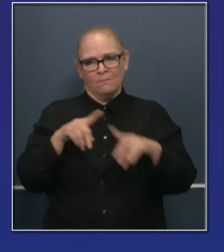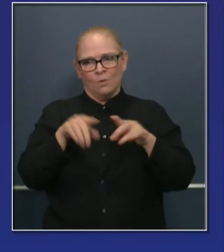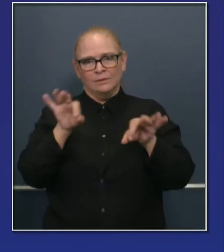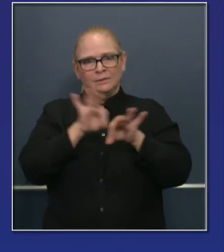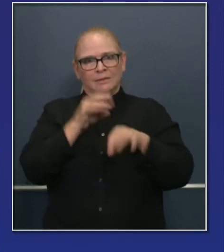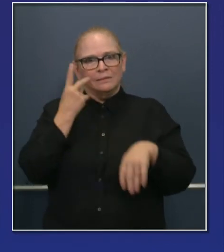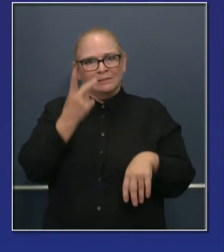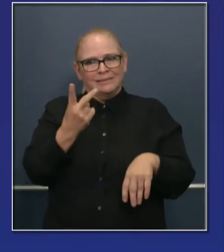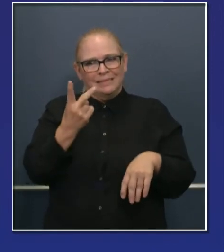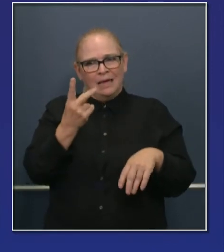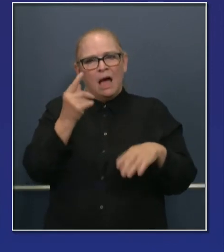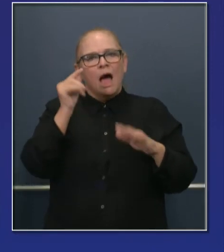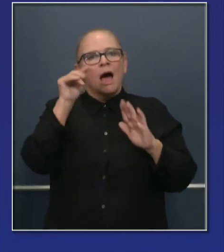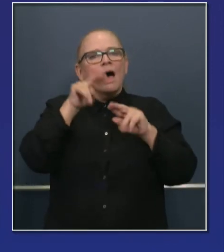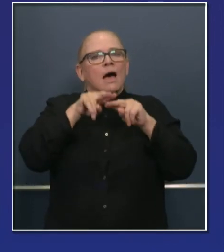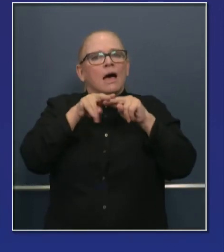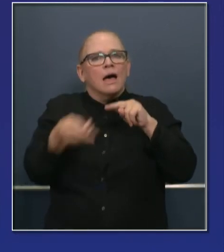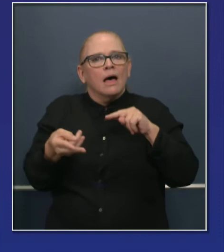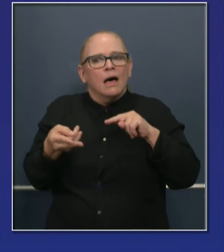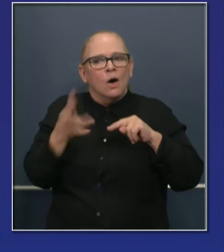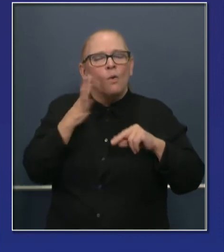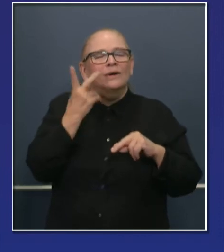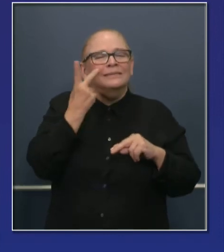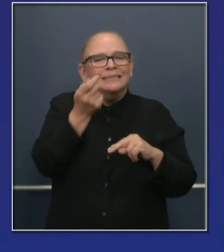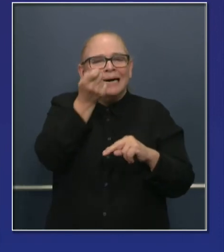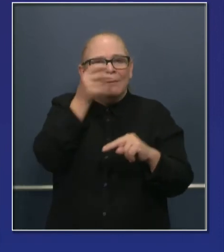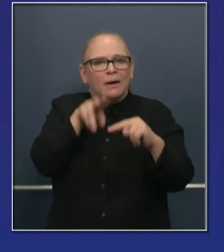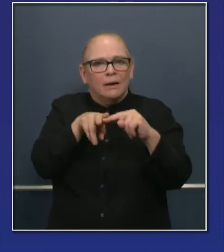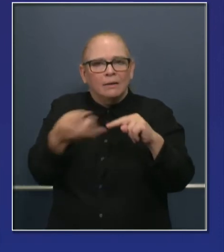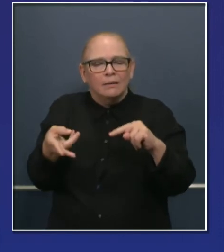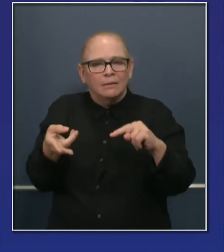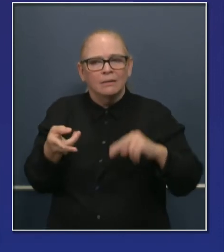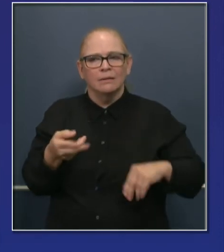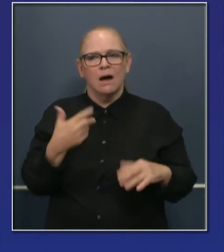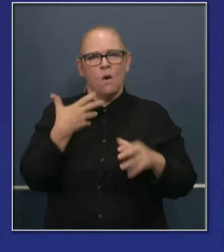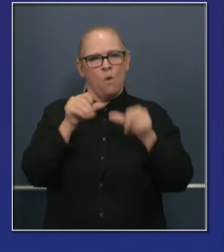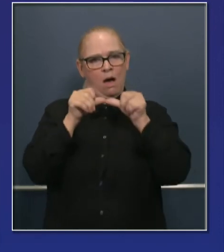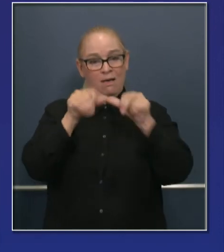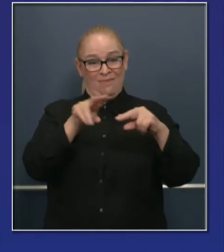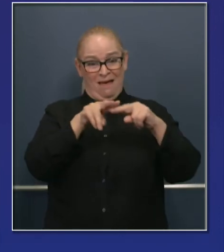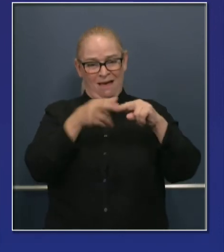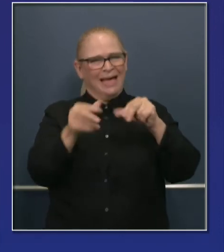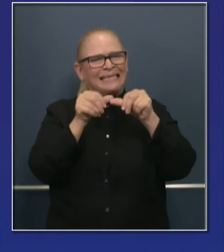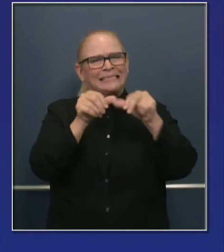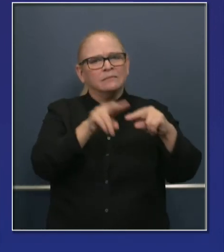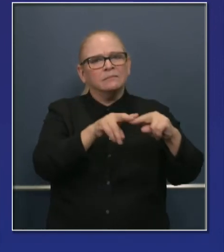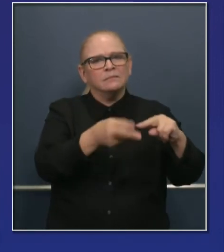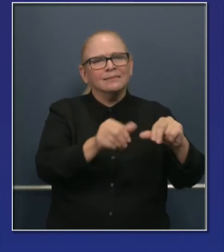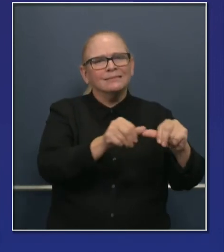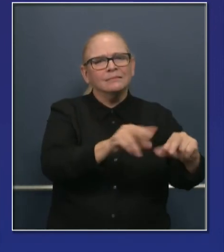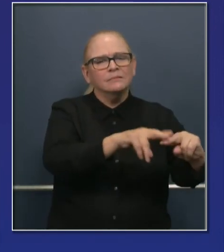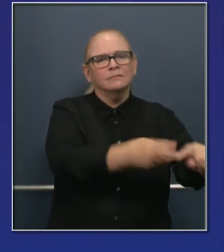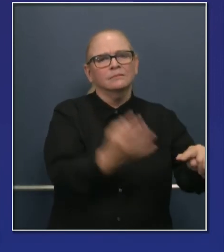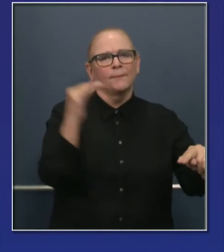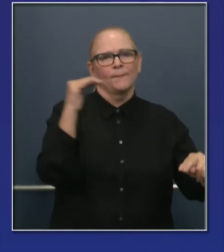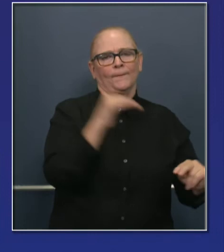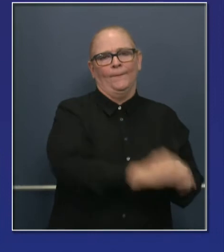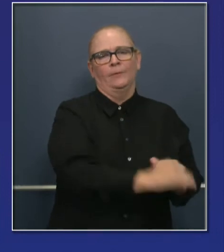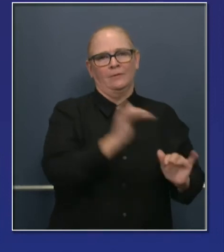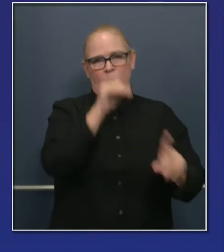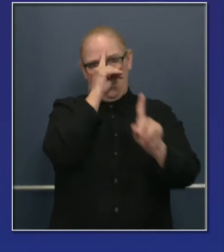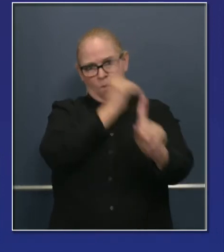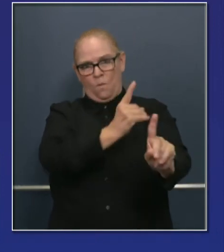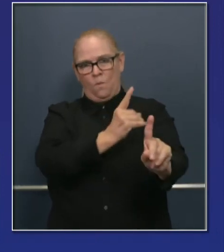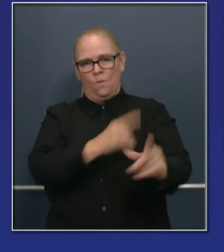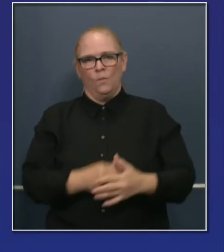see this number trending down, not trending up. Not surprisingly, as